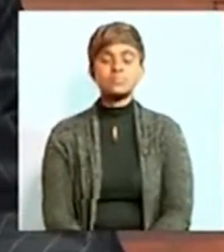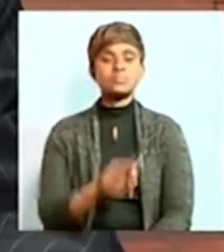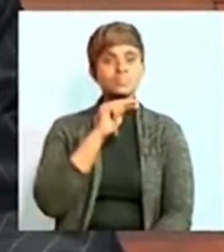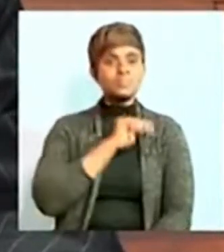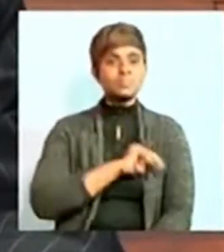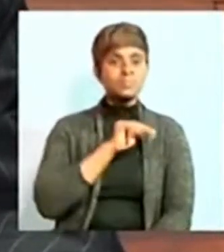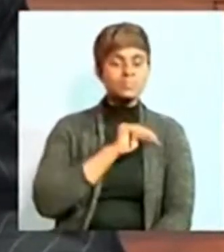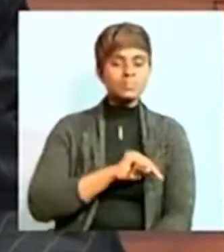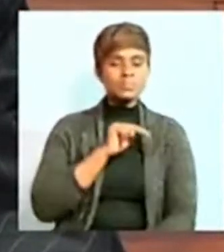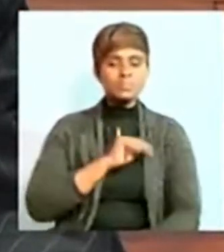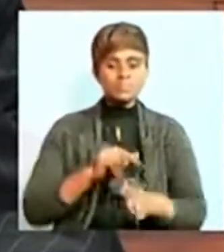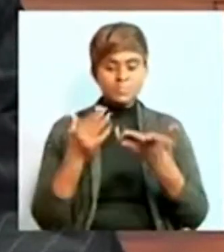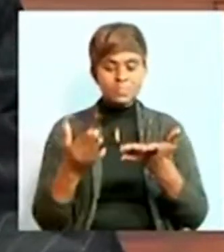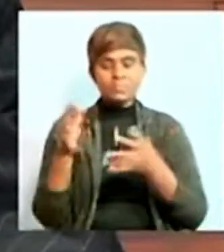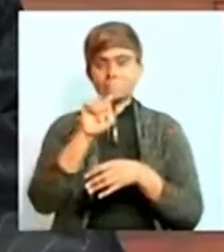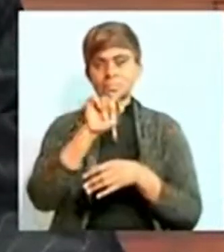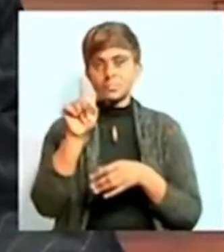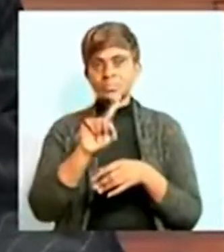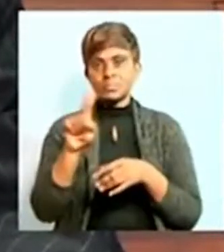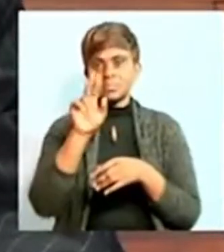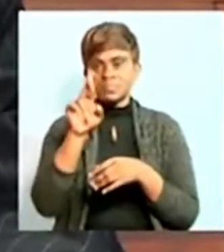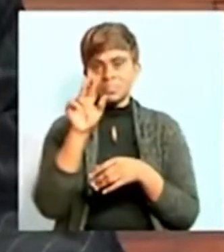NAPSA, ZRI,